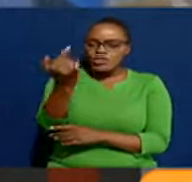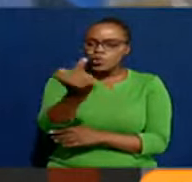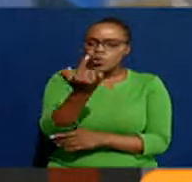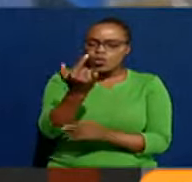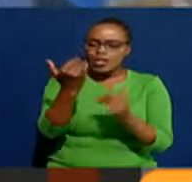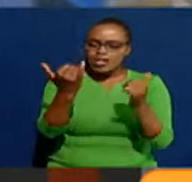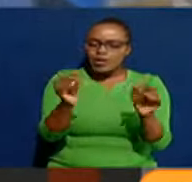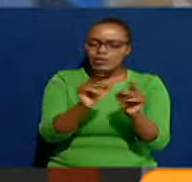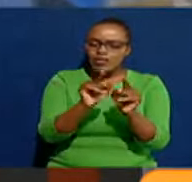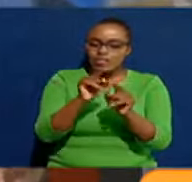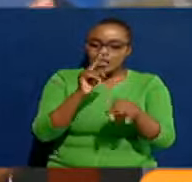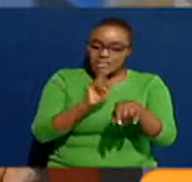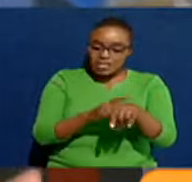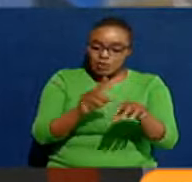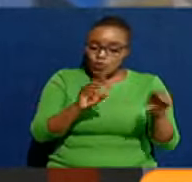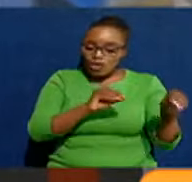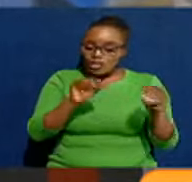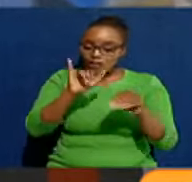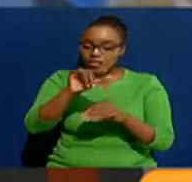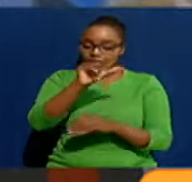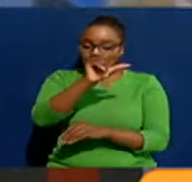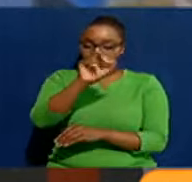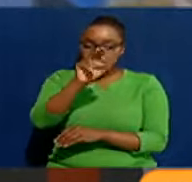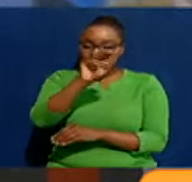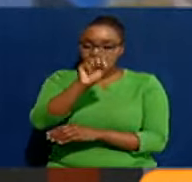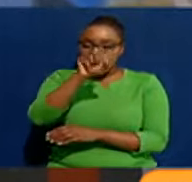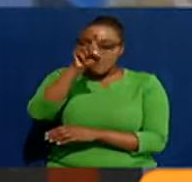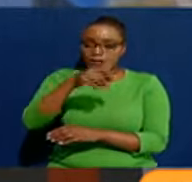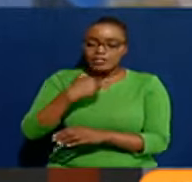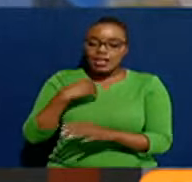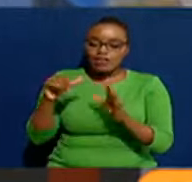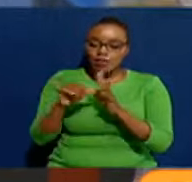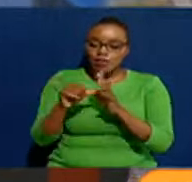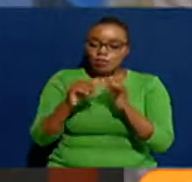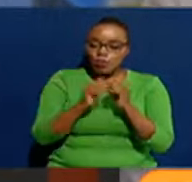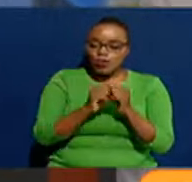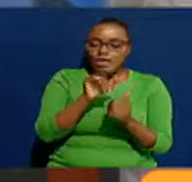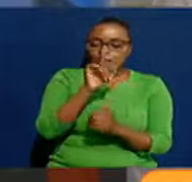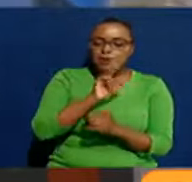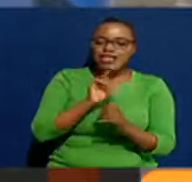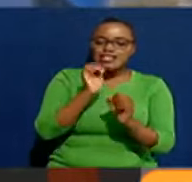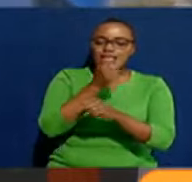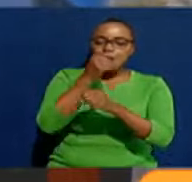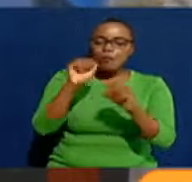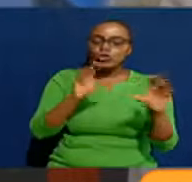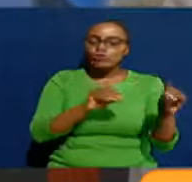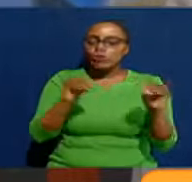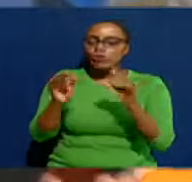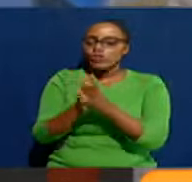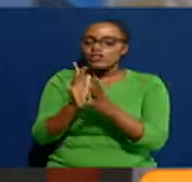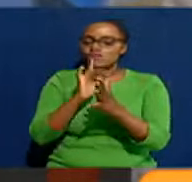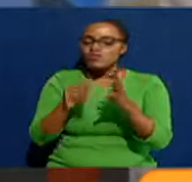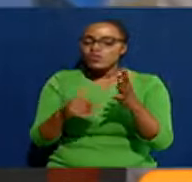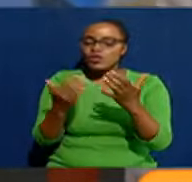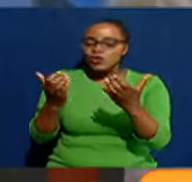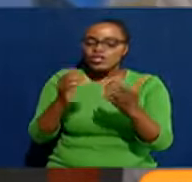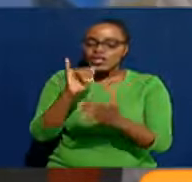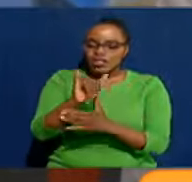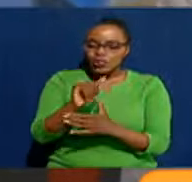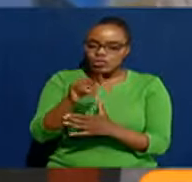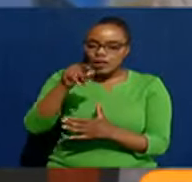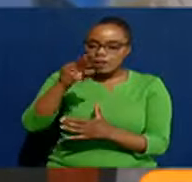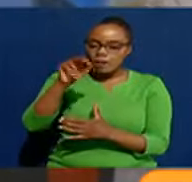now, at the point when we are transferring these genes, there must be a problem with beans that beans can no longer grow. And we say we still need the proteins.